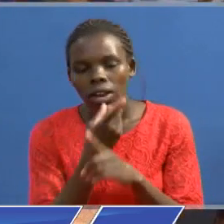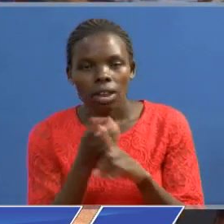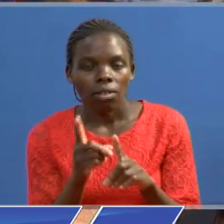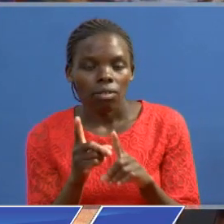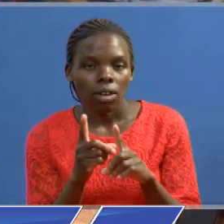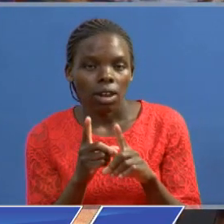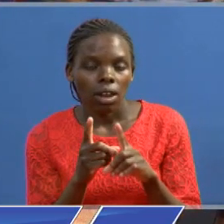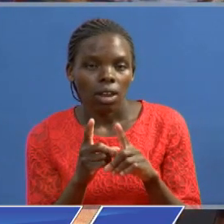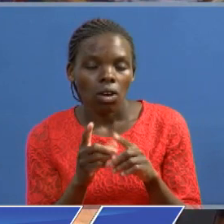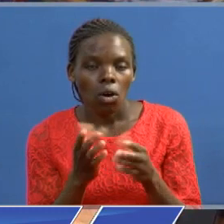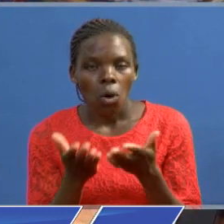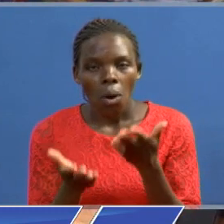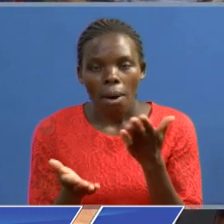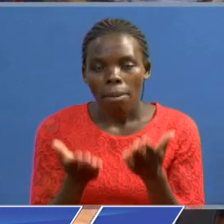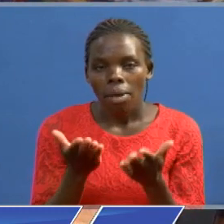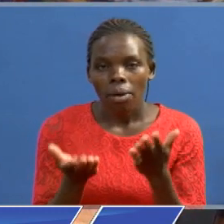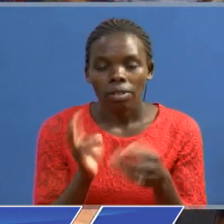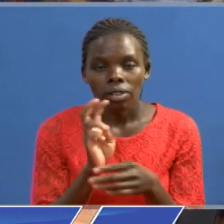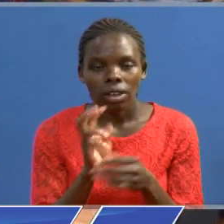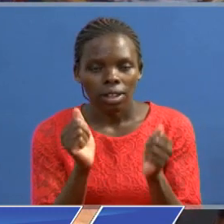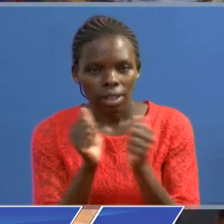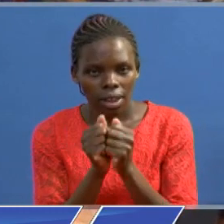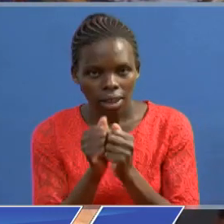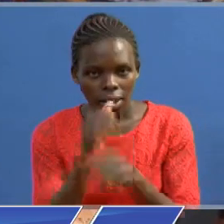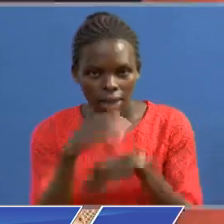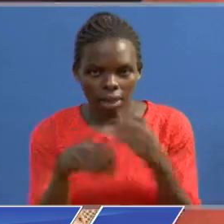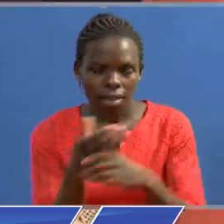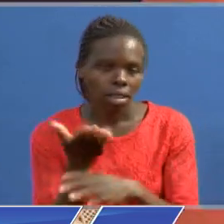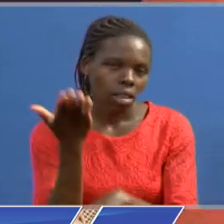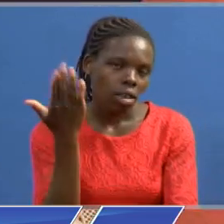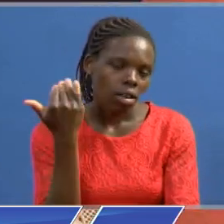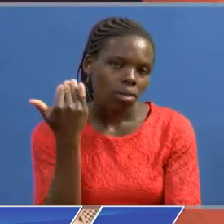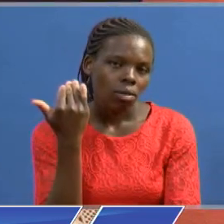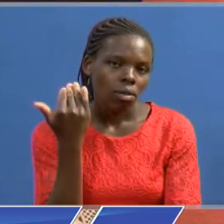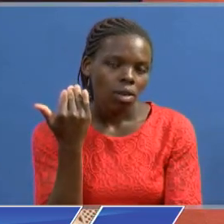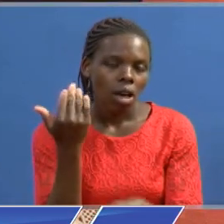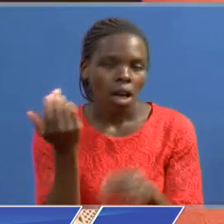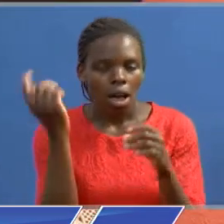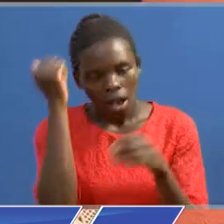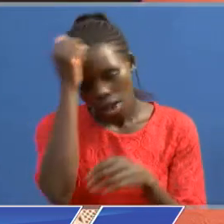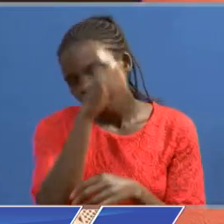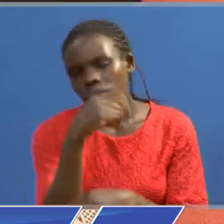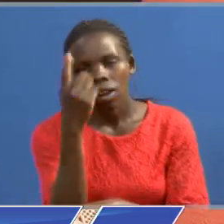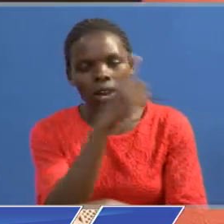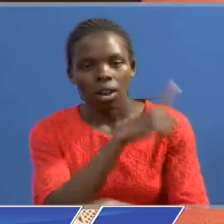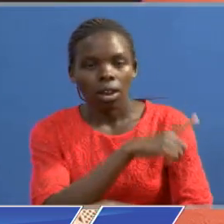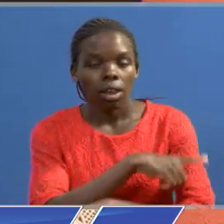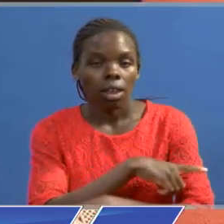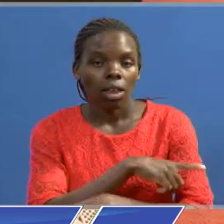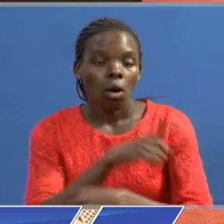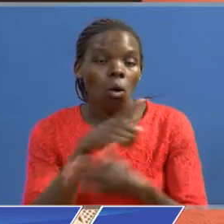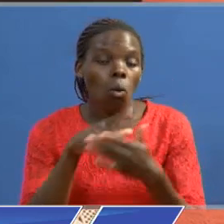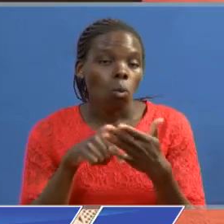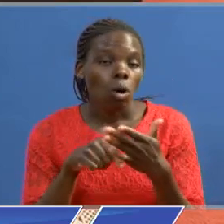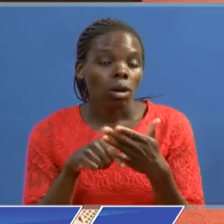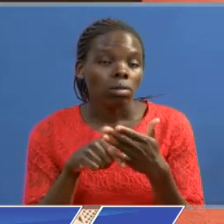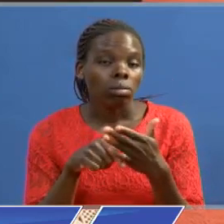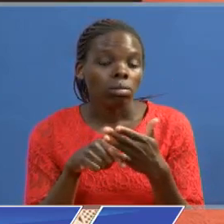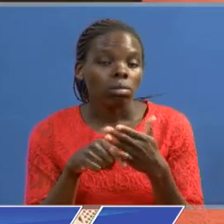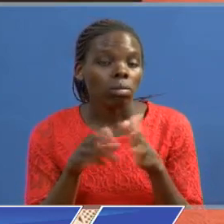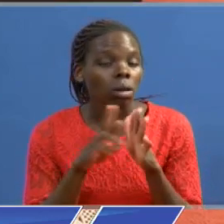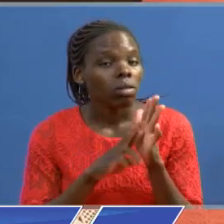art compared to the one was seen 10 years ago. Africa Day, what roughly it presents